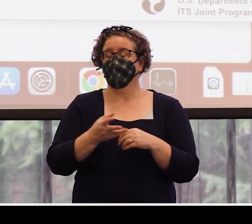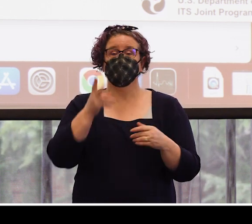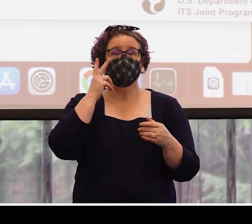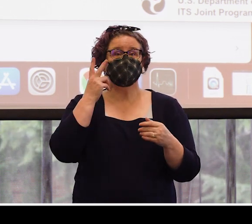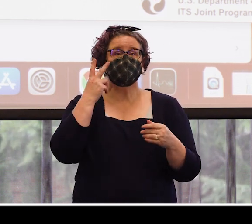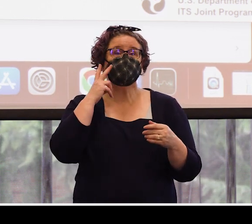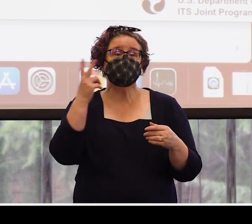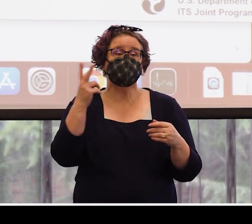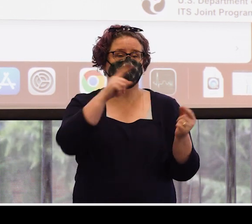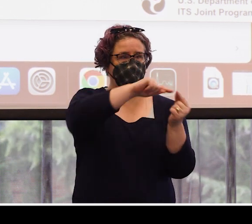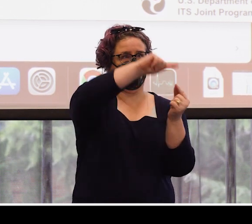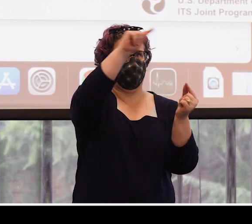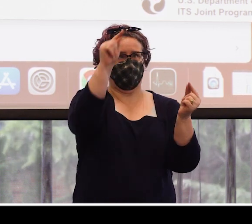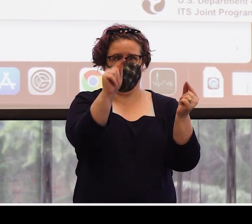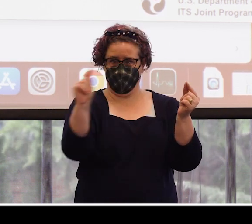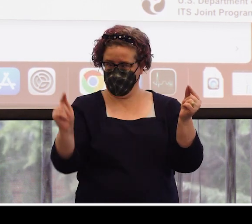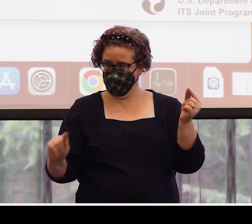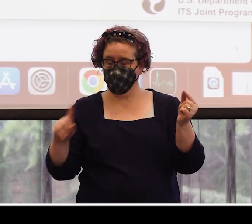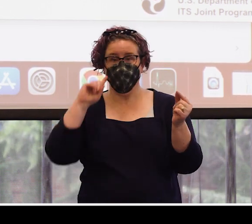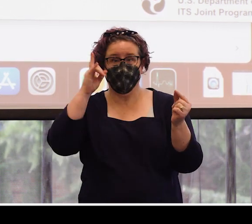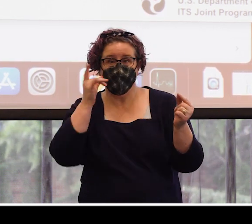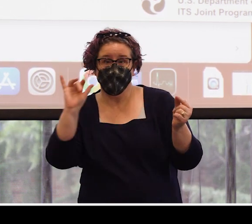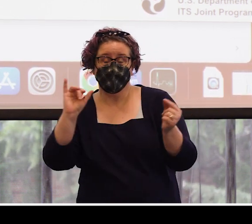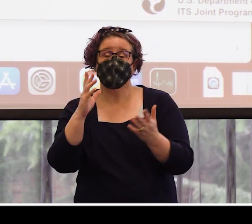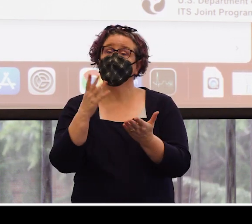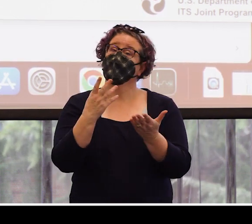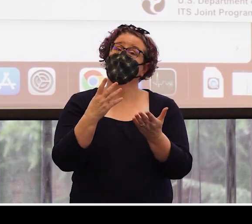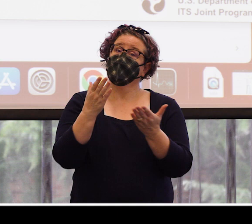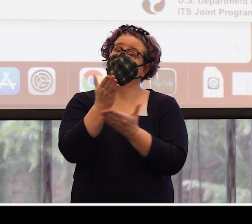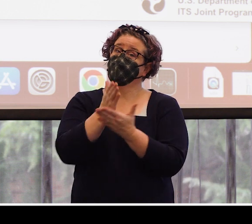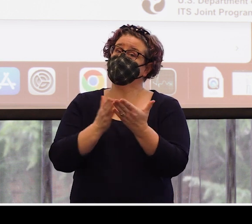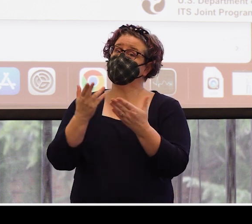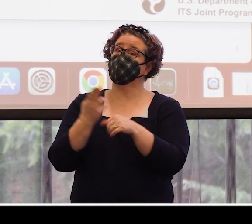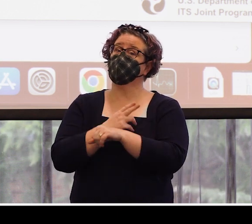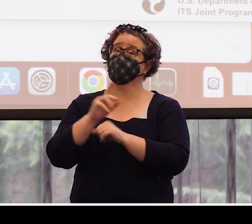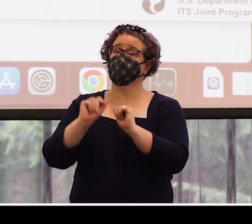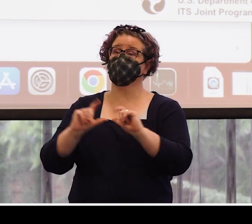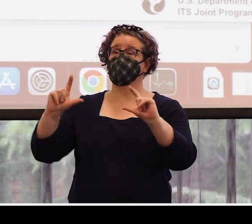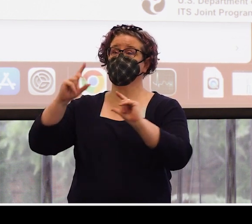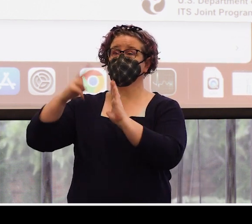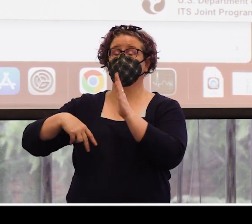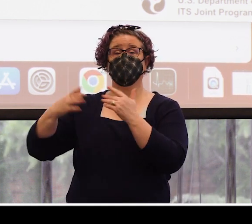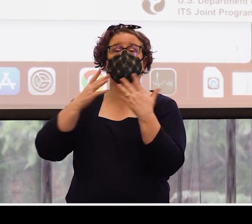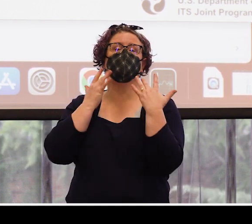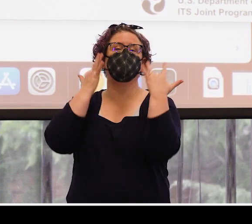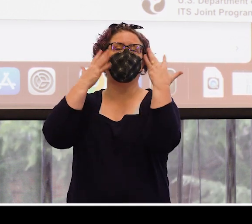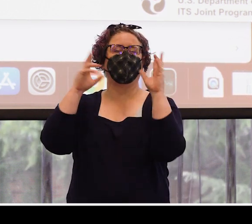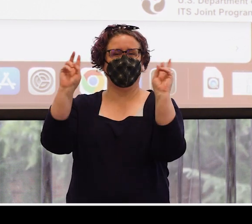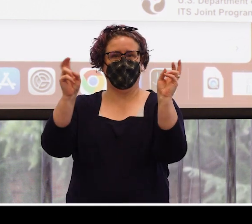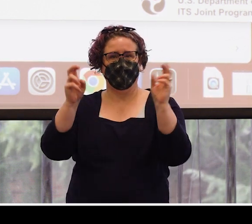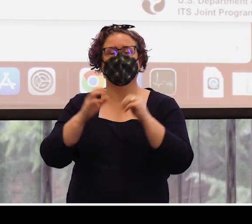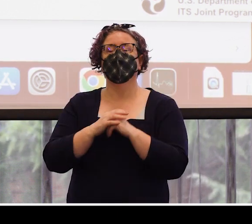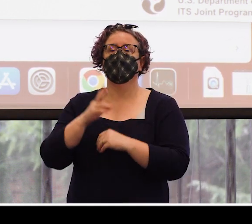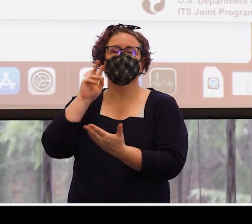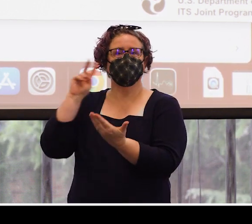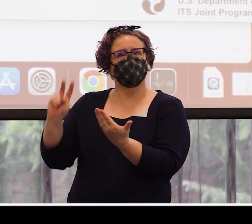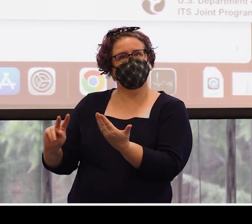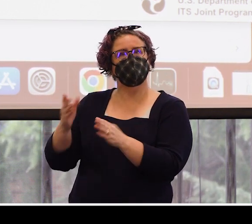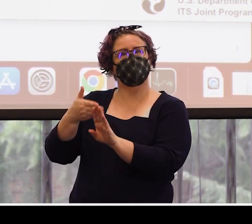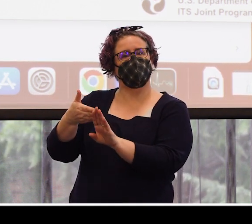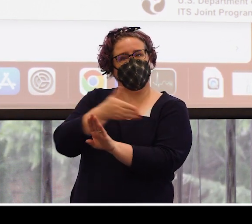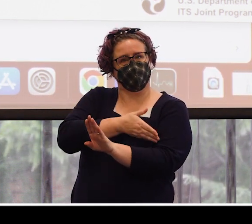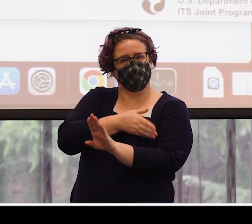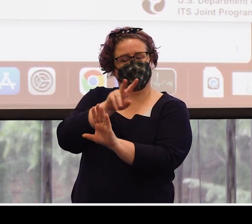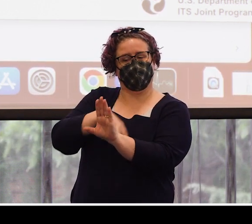it looks. And there are also apps that are screen reader friendly, and you can potentially check out or preview the